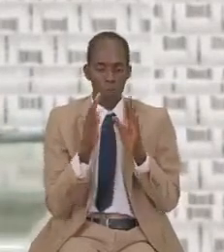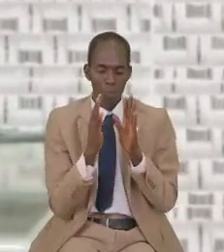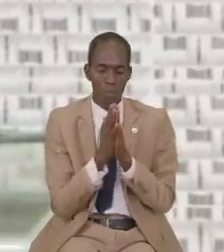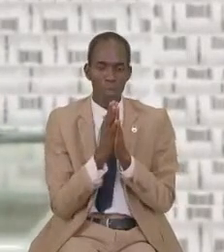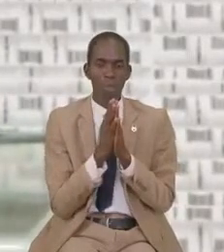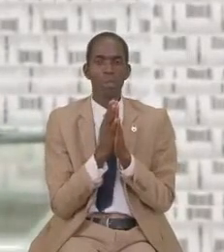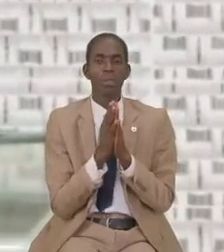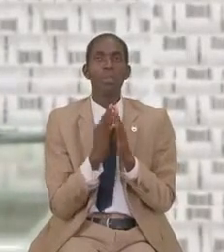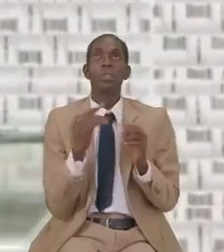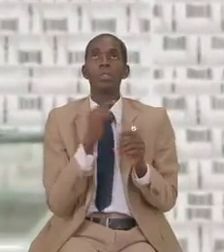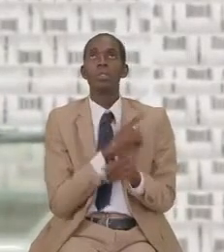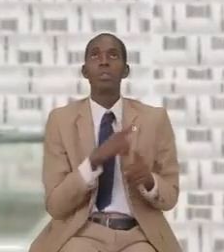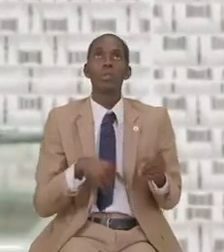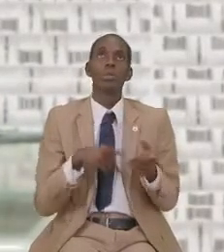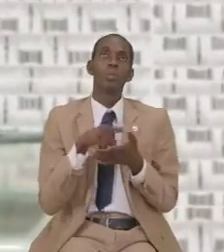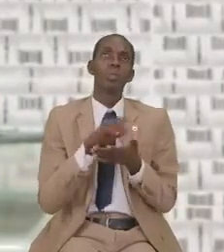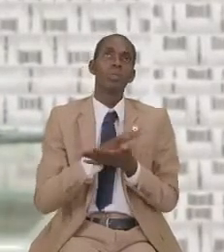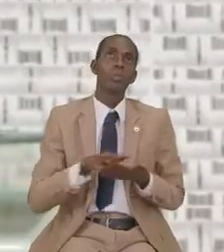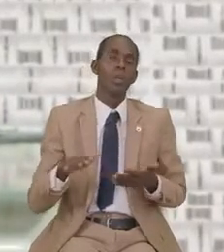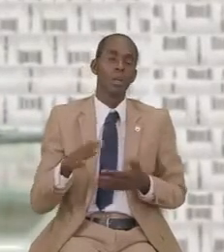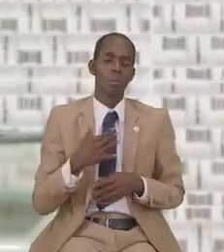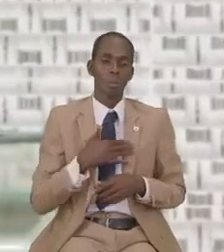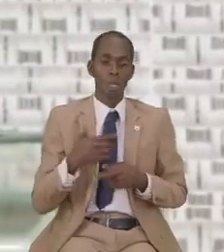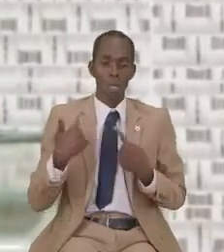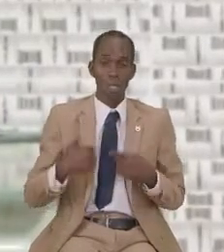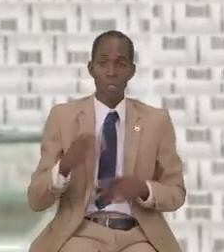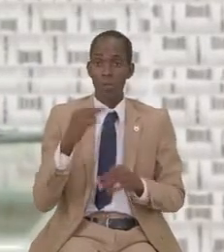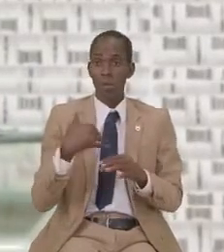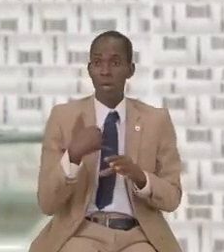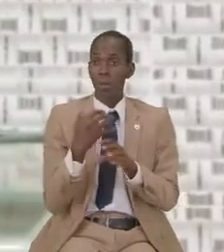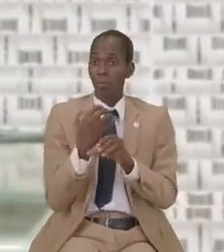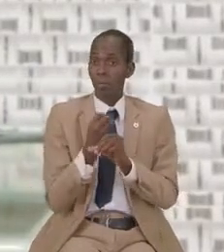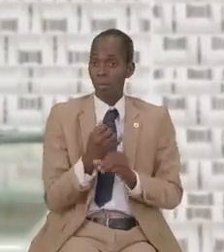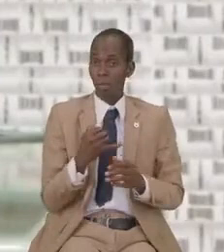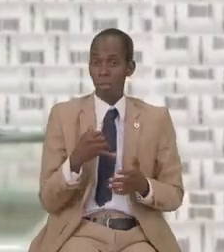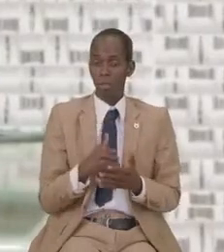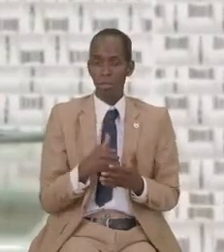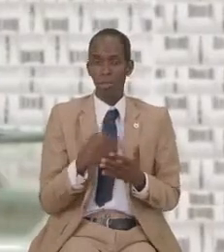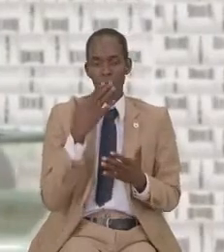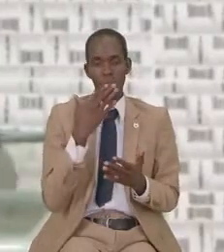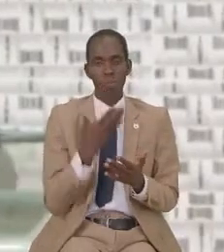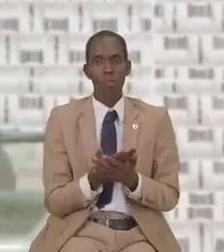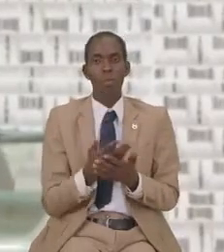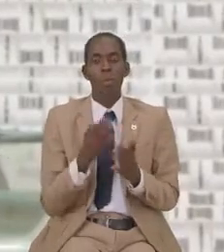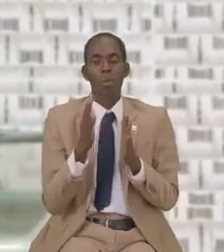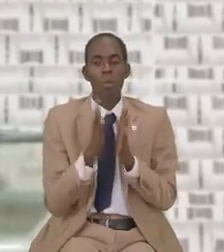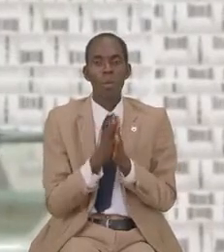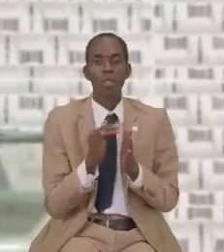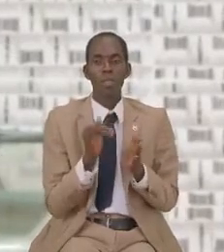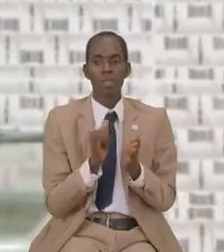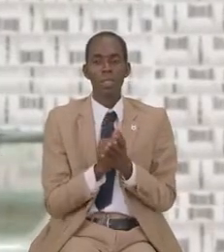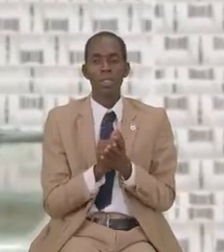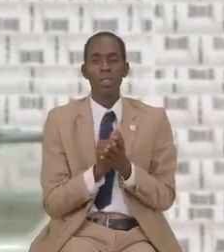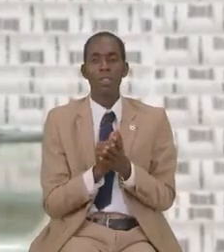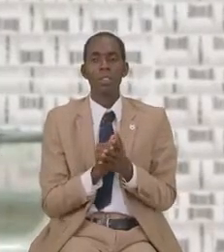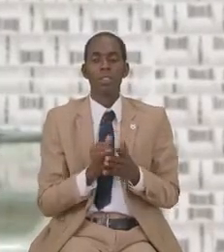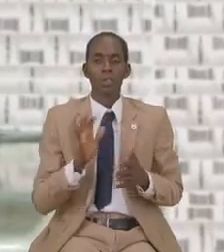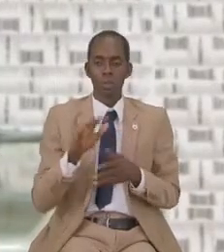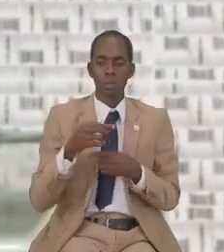purify my heart. If you have got it, pray that it become